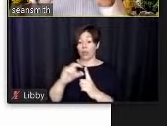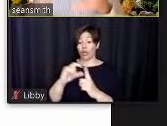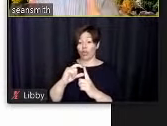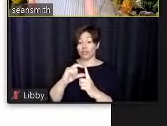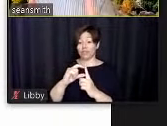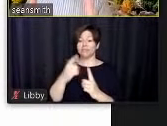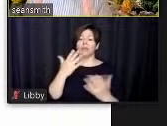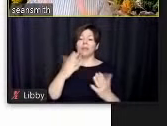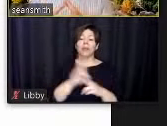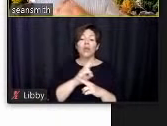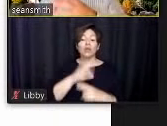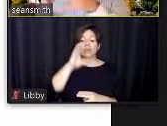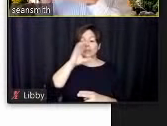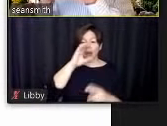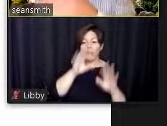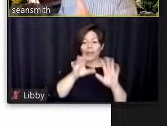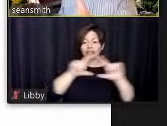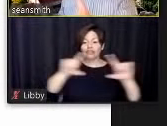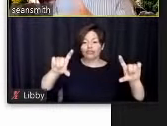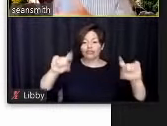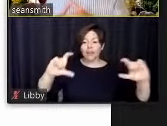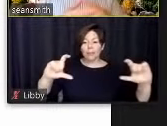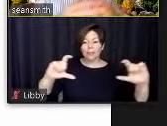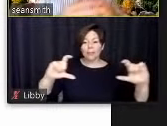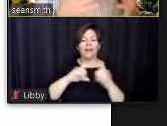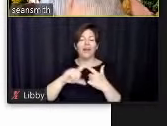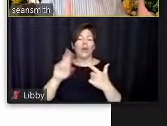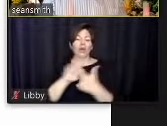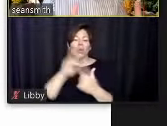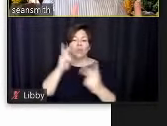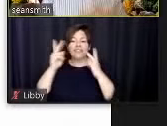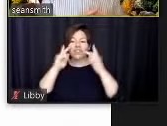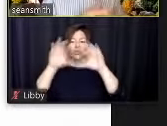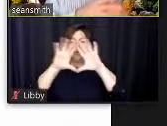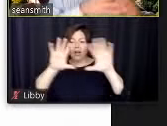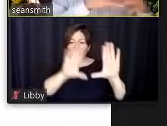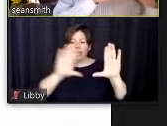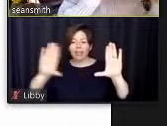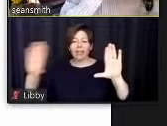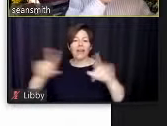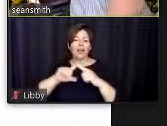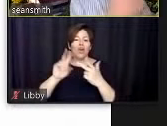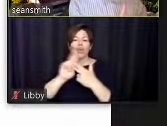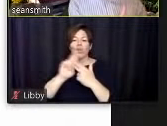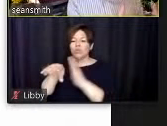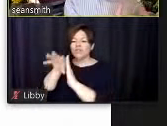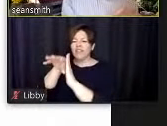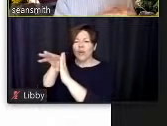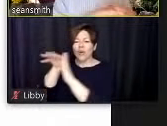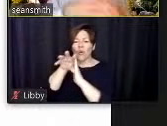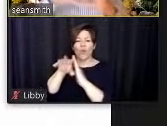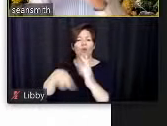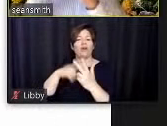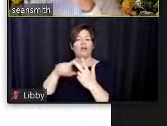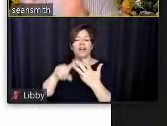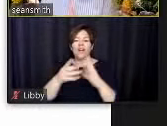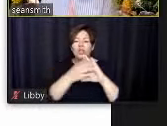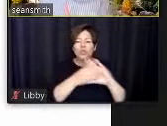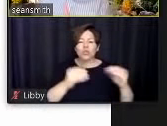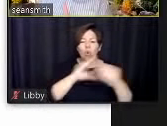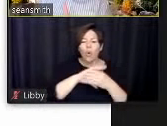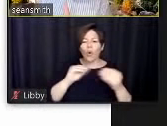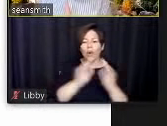it with comic strips. I may do it with visuals. I may do some video. I may do digital storybooks. I may use